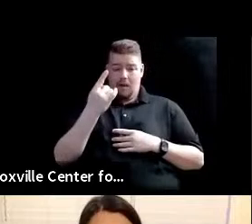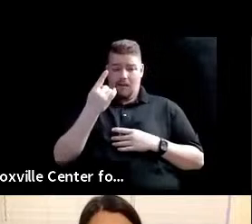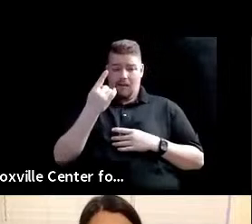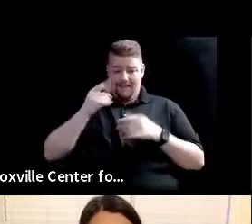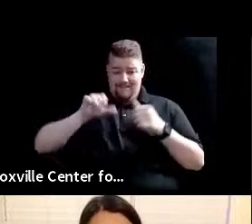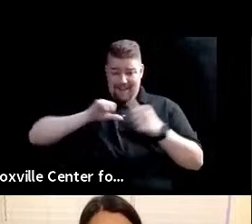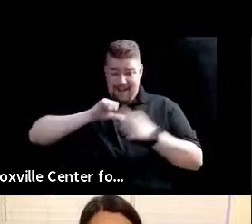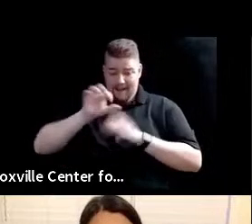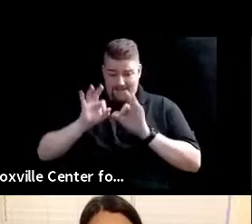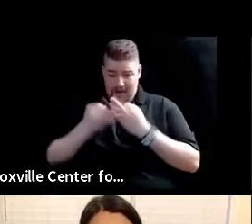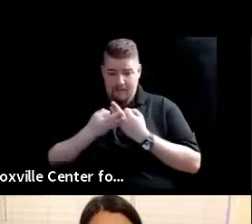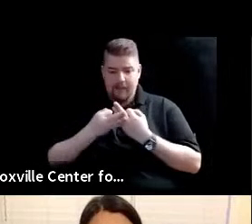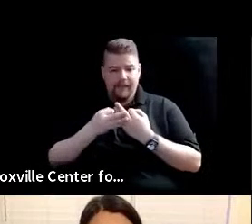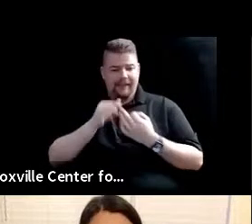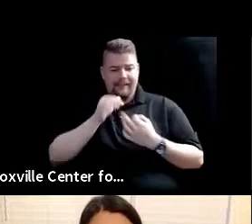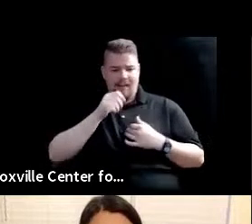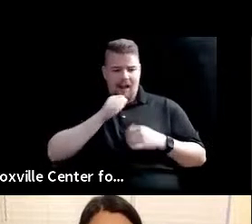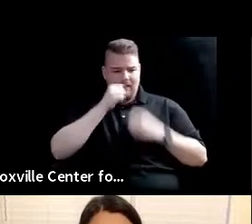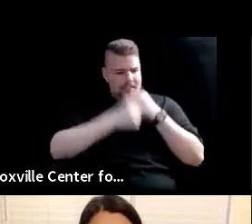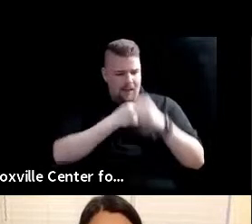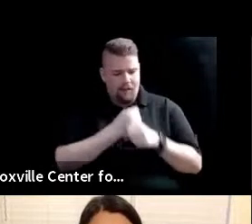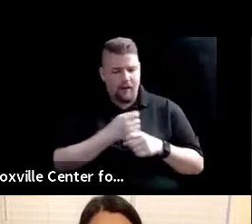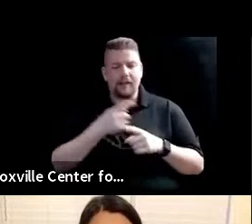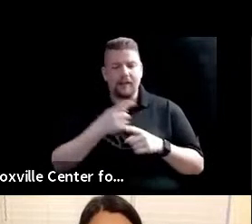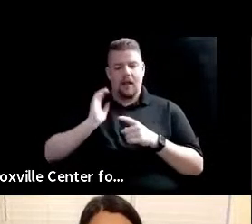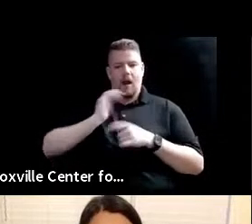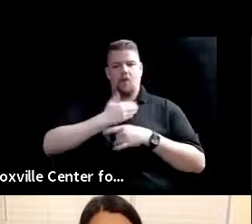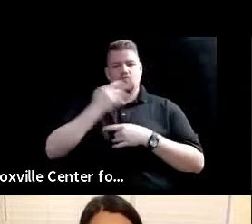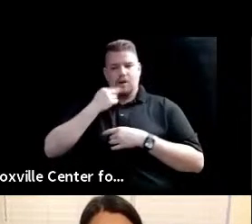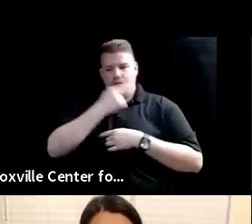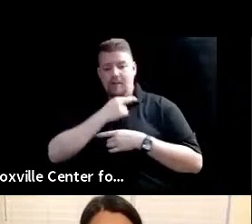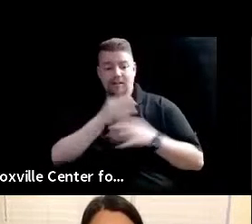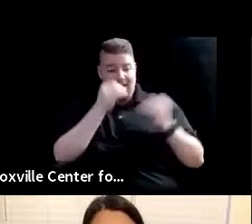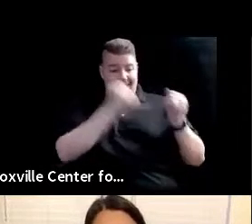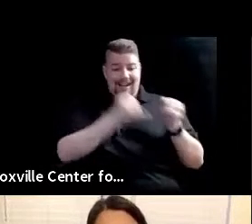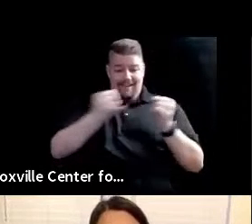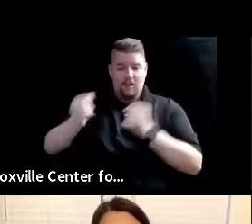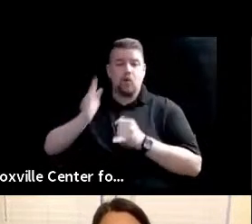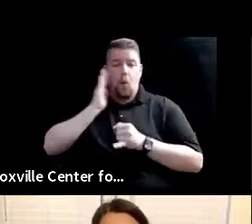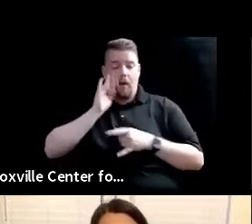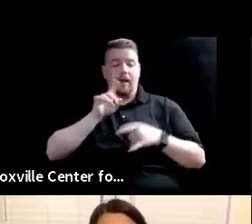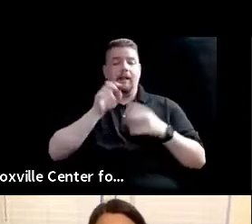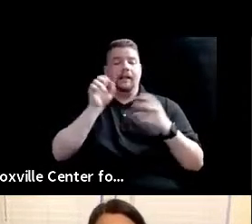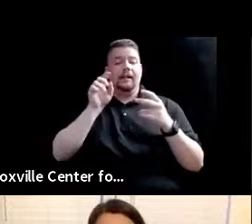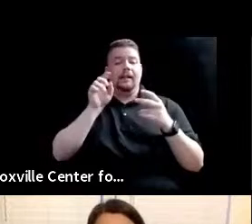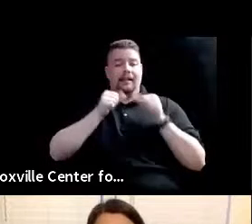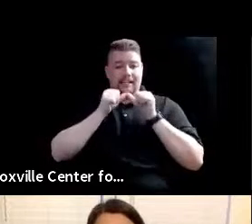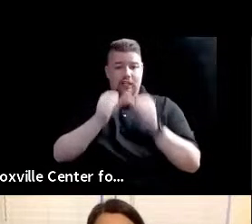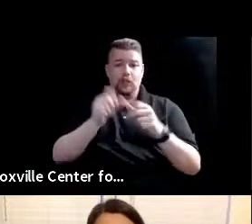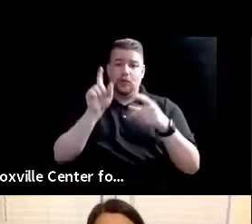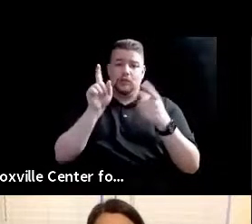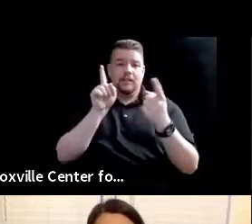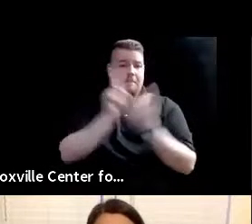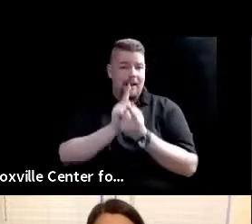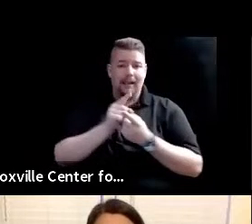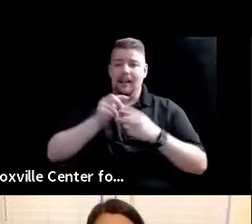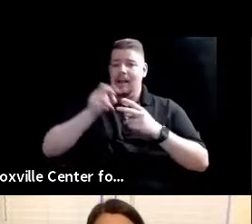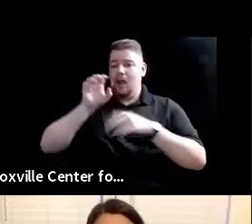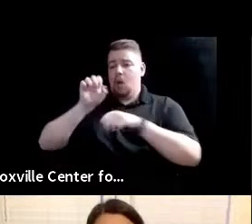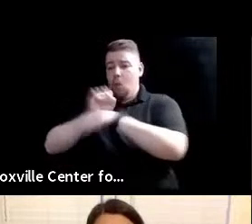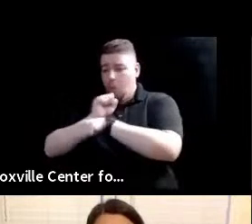the restaurateurs in this town are, because the individuals are going to continue to meet either at work or at church